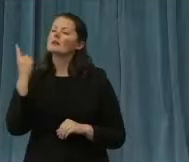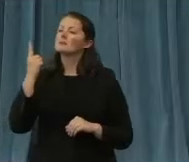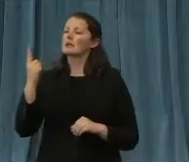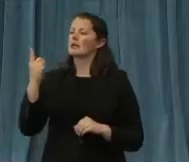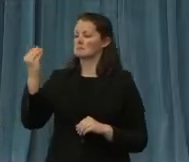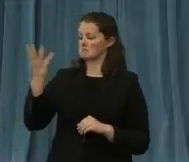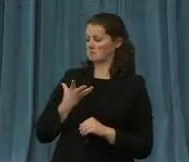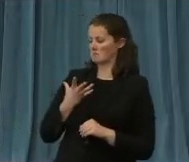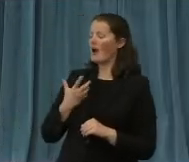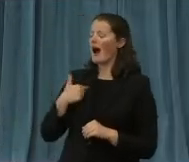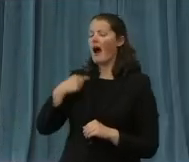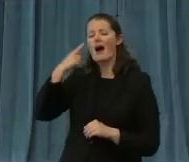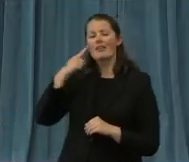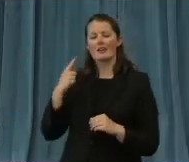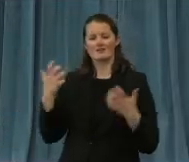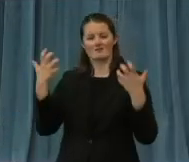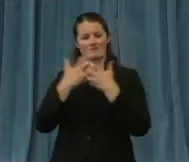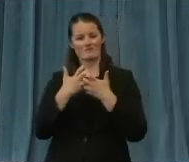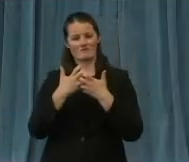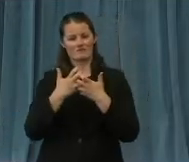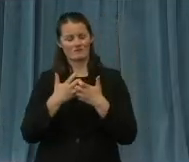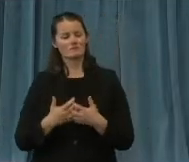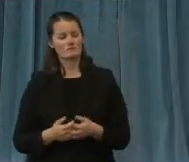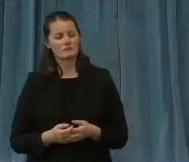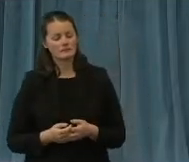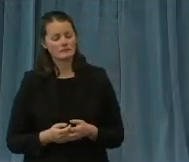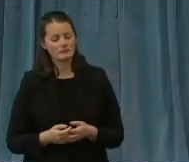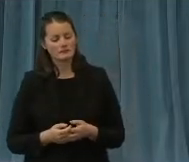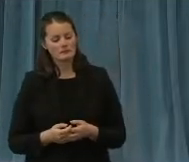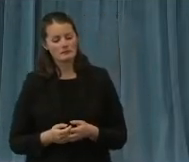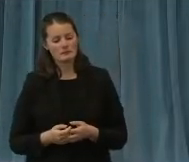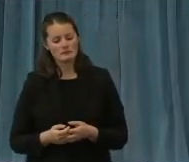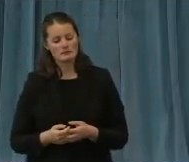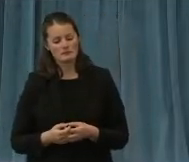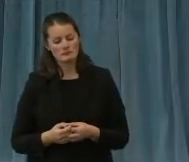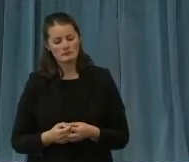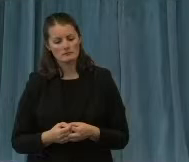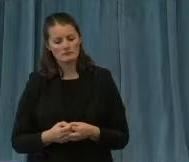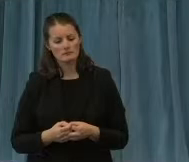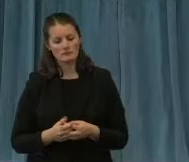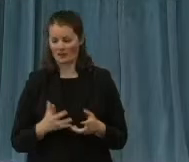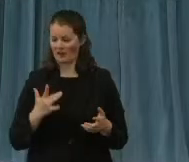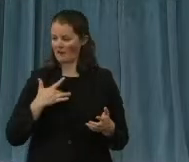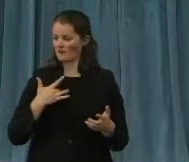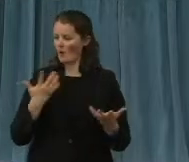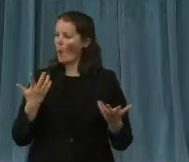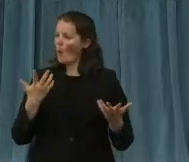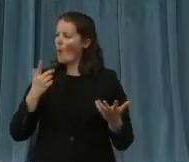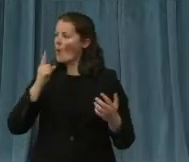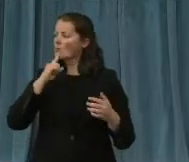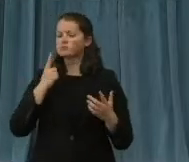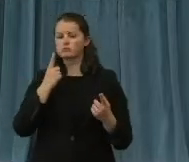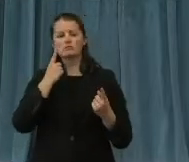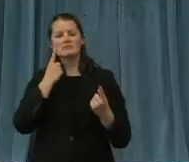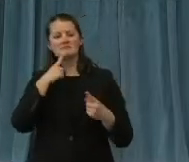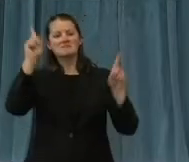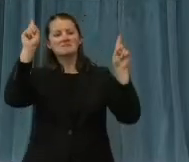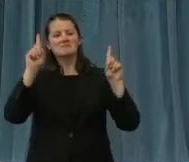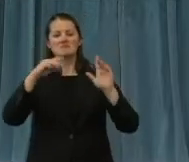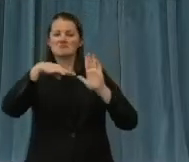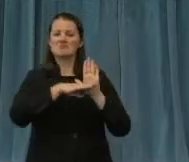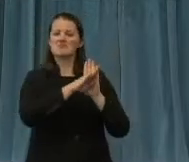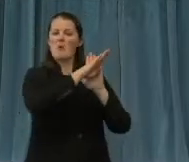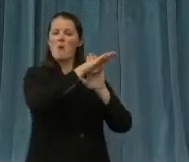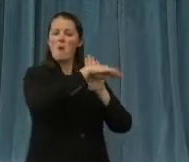appropriate, arguing that flattening the curve and that we can immediately lift restrictions in one fell swoop is